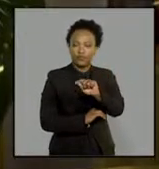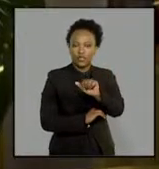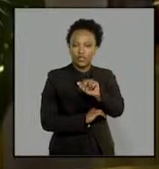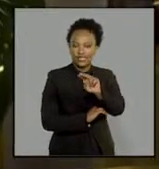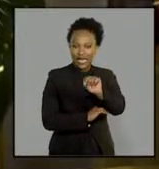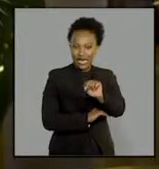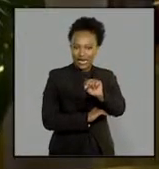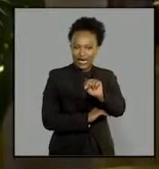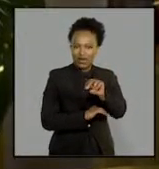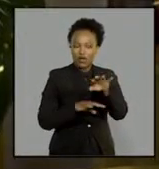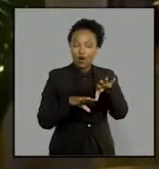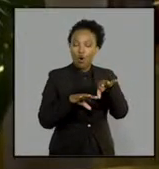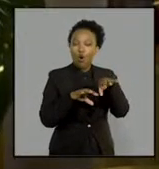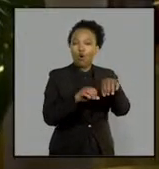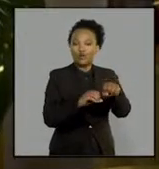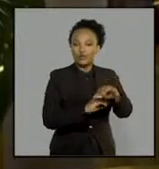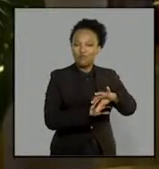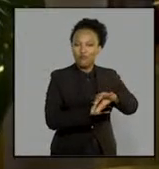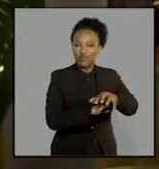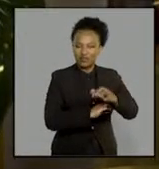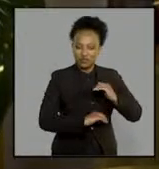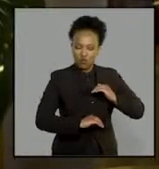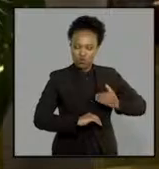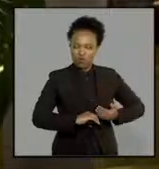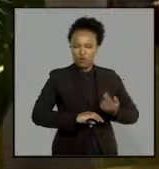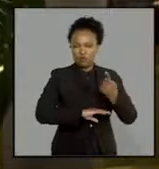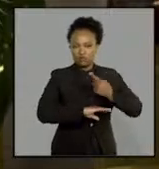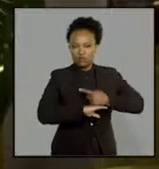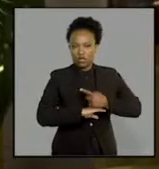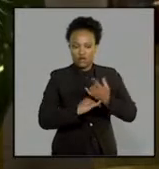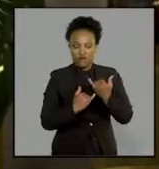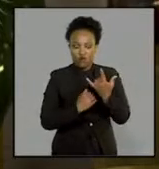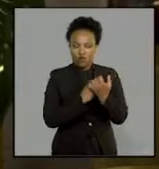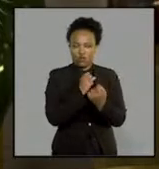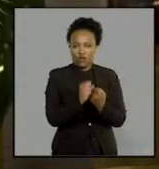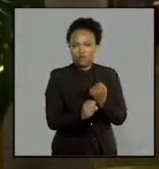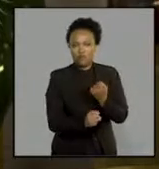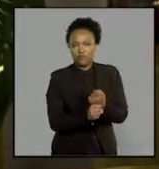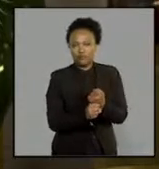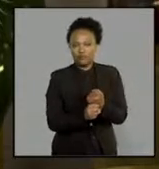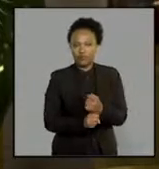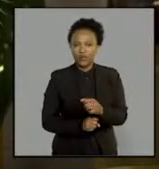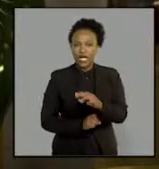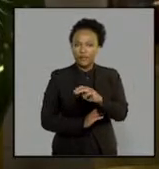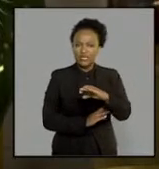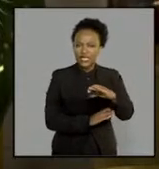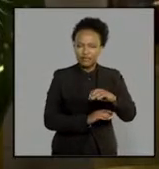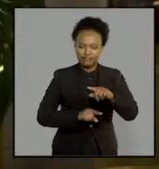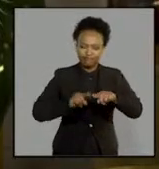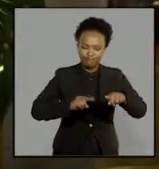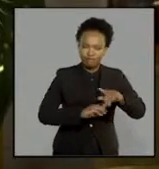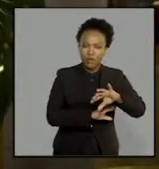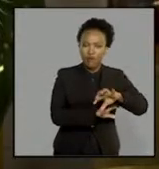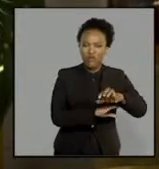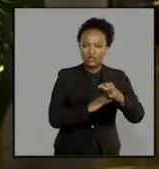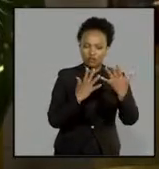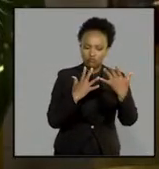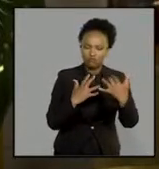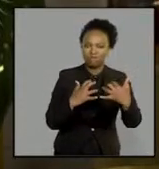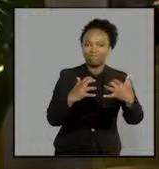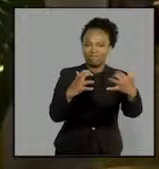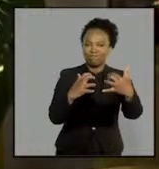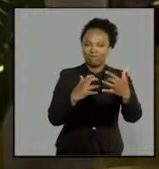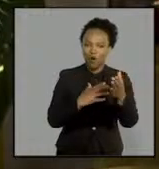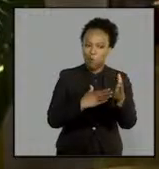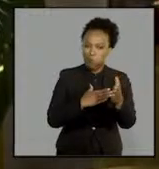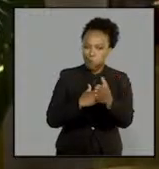Matabata, the host province for the Women's Day this year, MECs and members of the